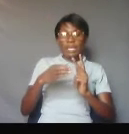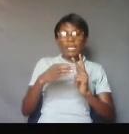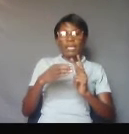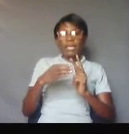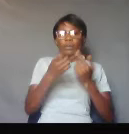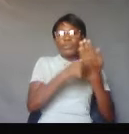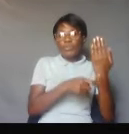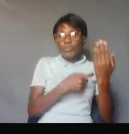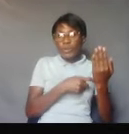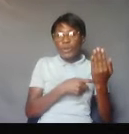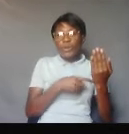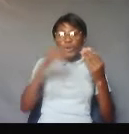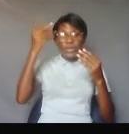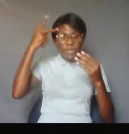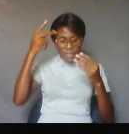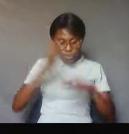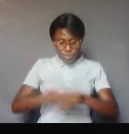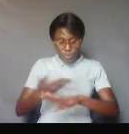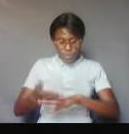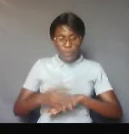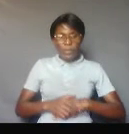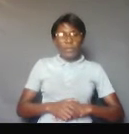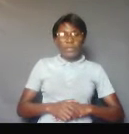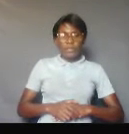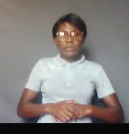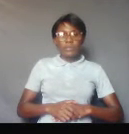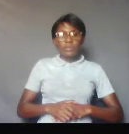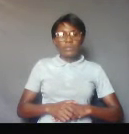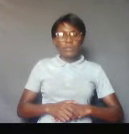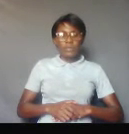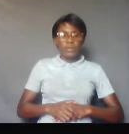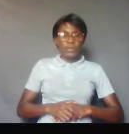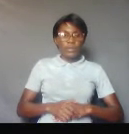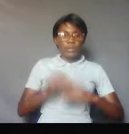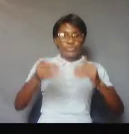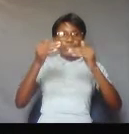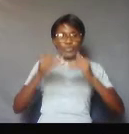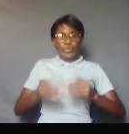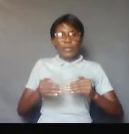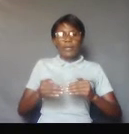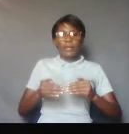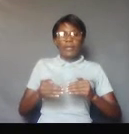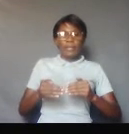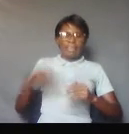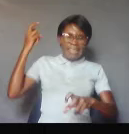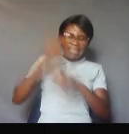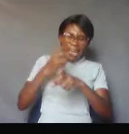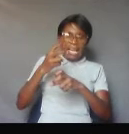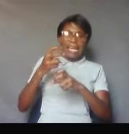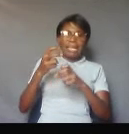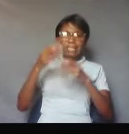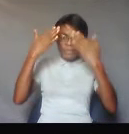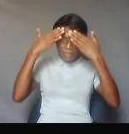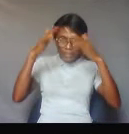into critical consciousness, where we engage the biblical text, always to come back to community consciousness